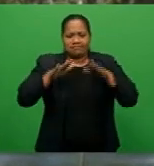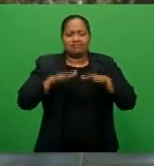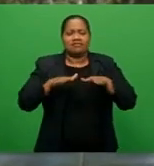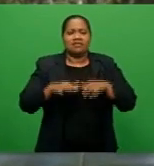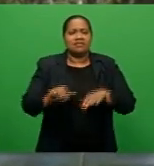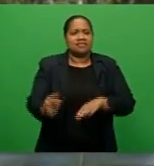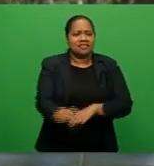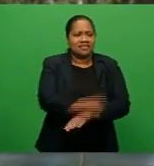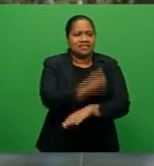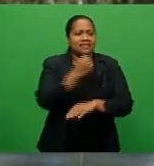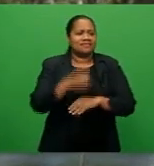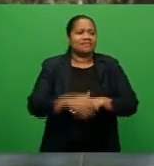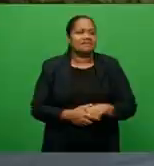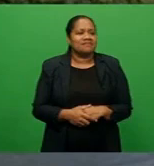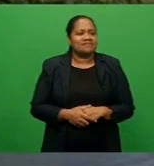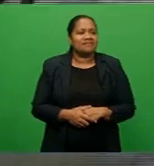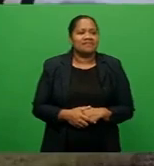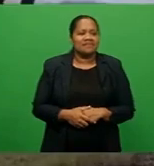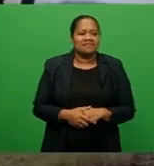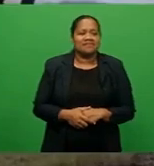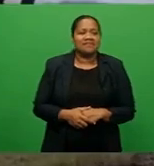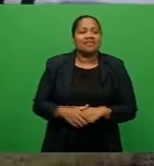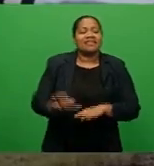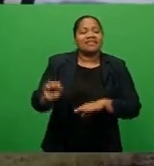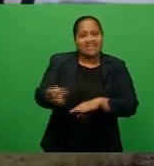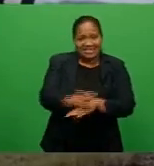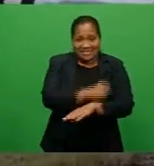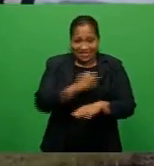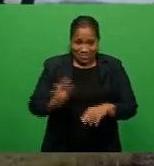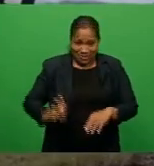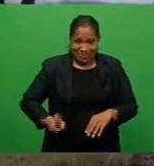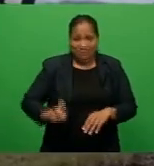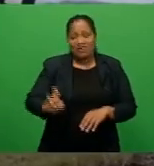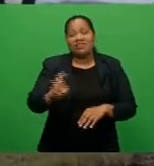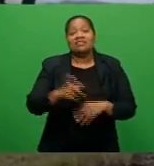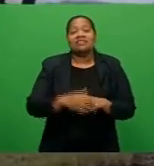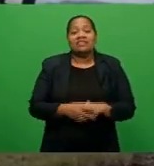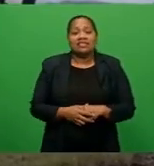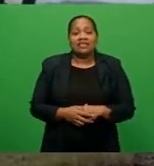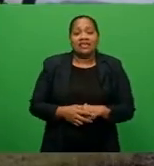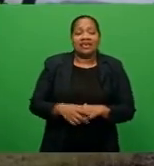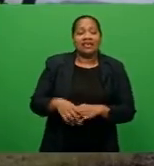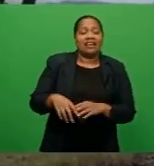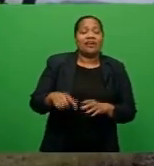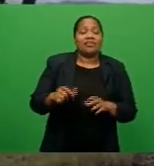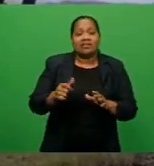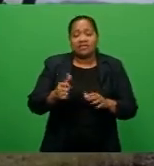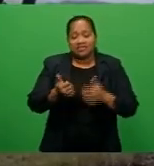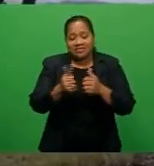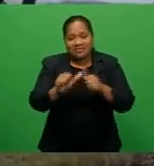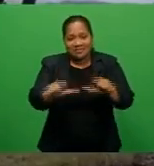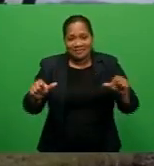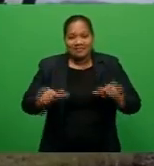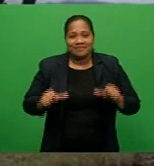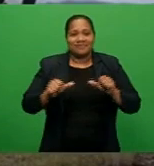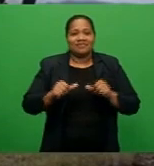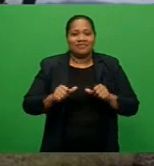will improve accessibility on sea transport and boost agricultural productivity for farmers in the village.